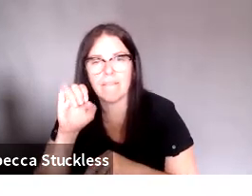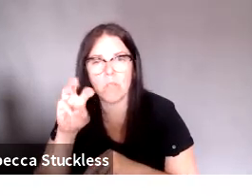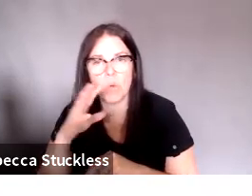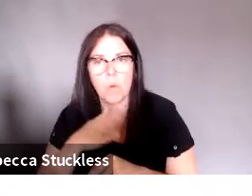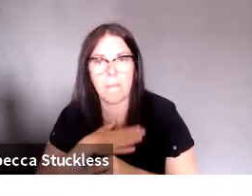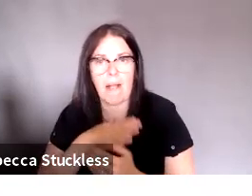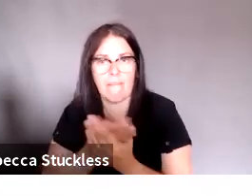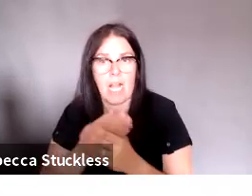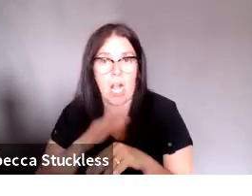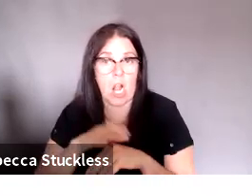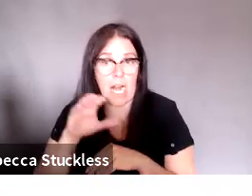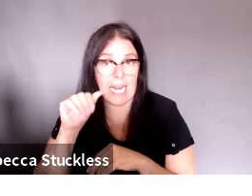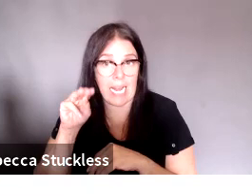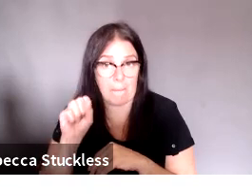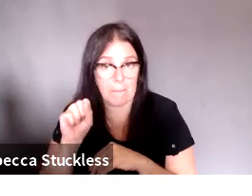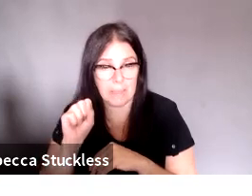CaMS